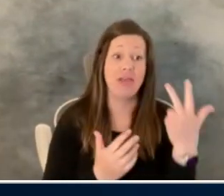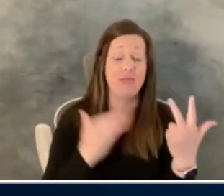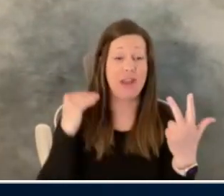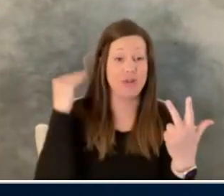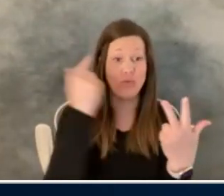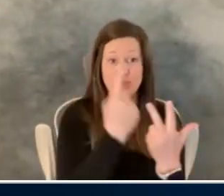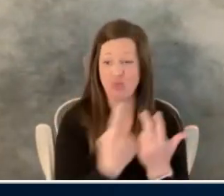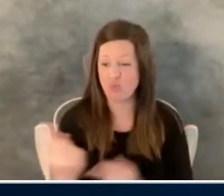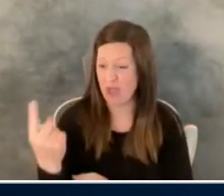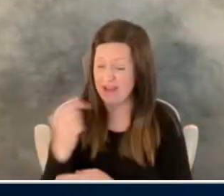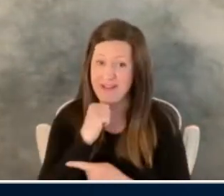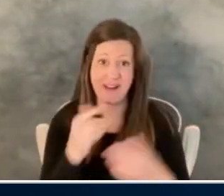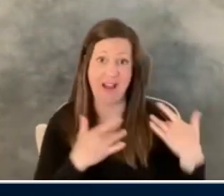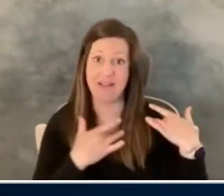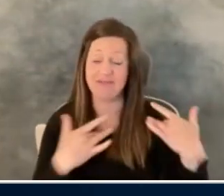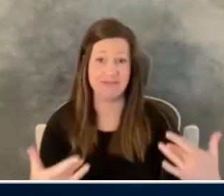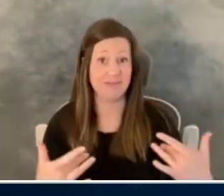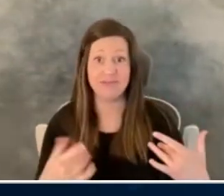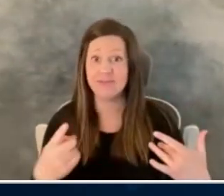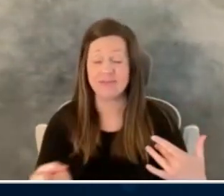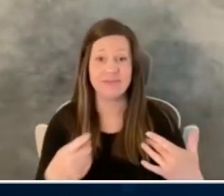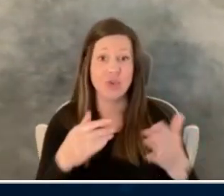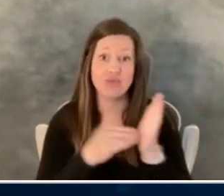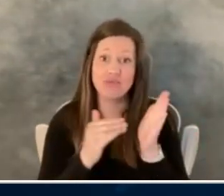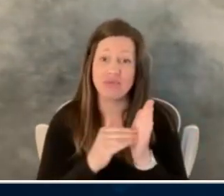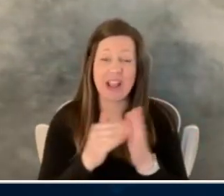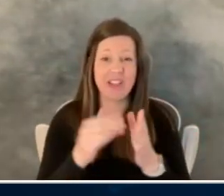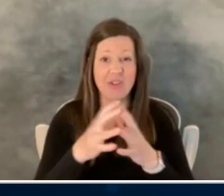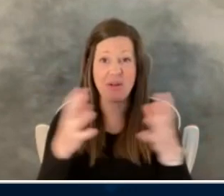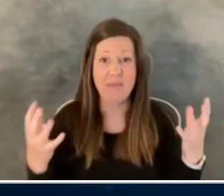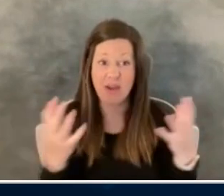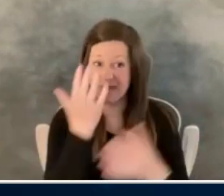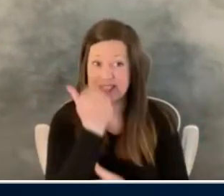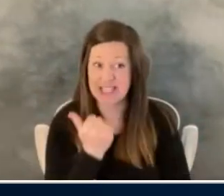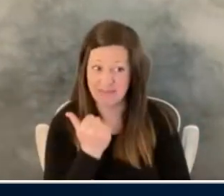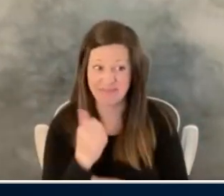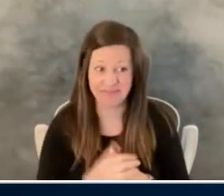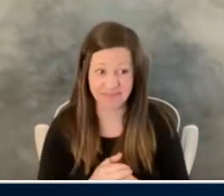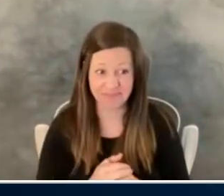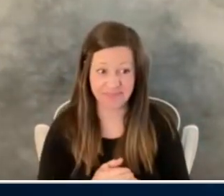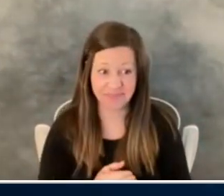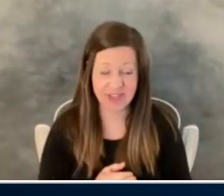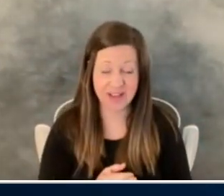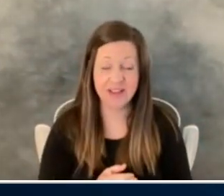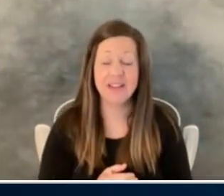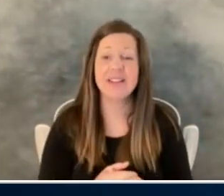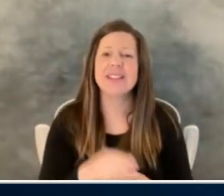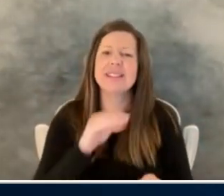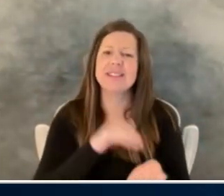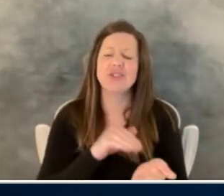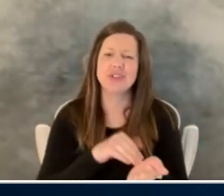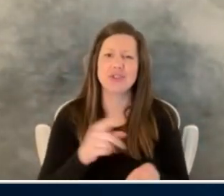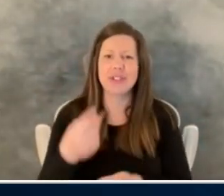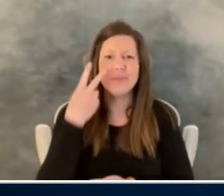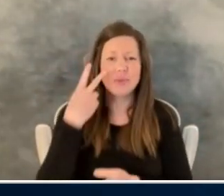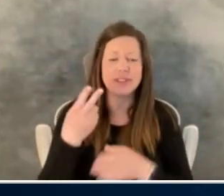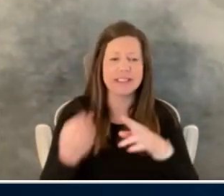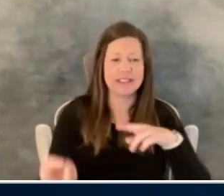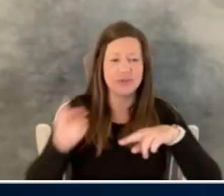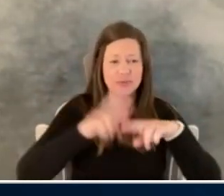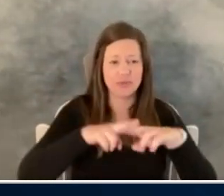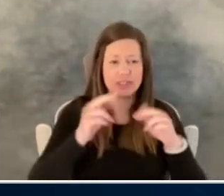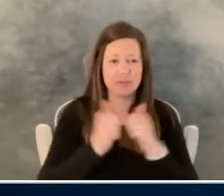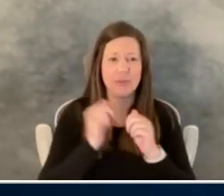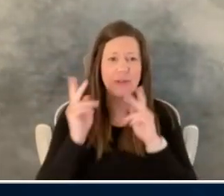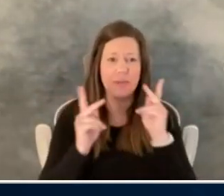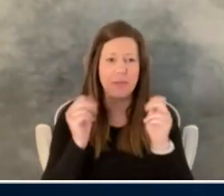of sleep to protect their health. 1 out of 3. Dr. Luthra, have you seen an increase in people with